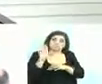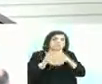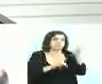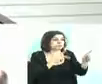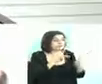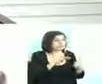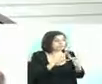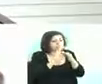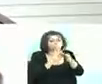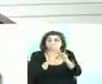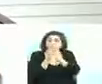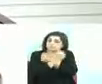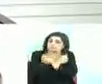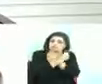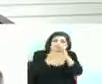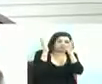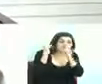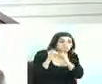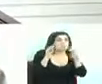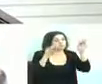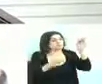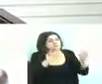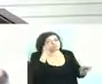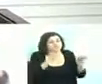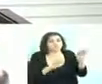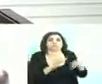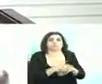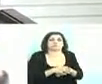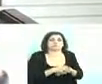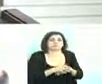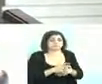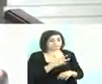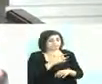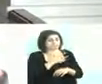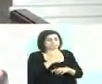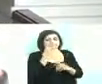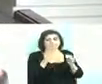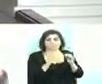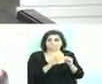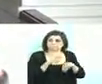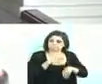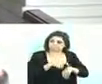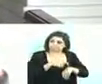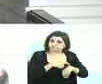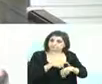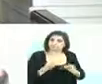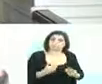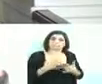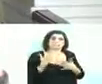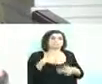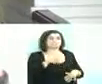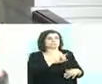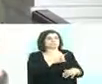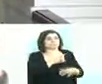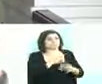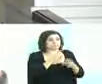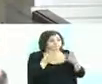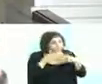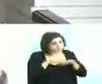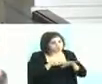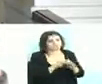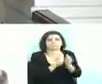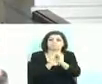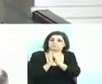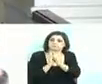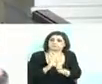of love, your people of hope, your people of justice. Touch us once more. Inspire us that we may weave together our dreams